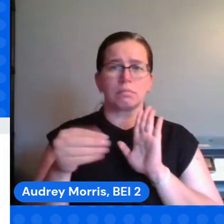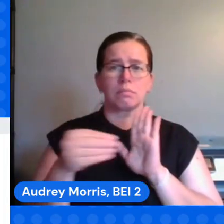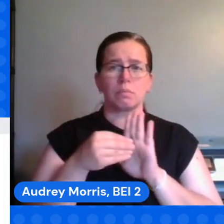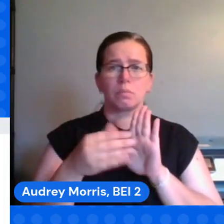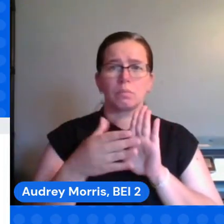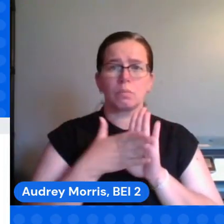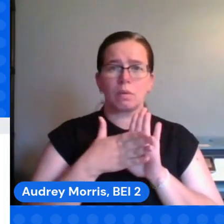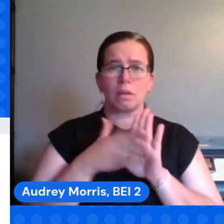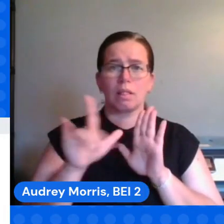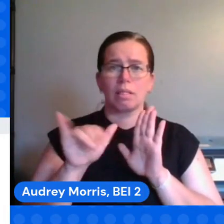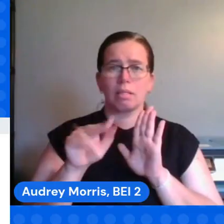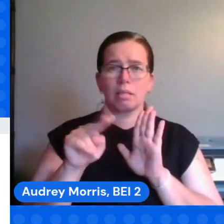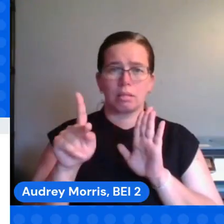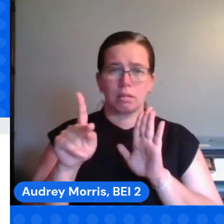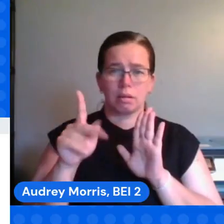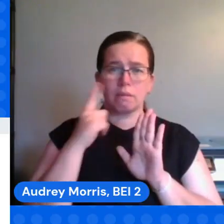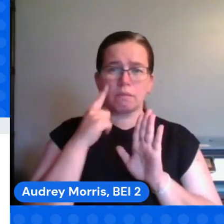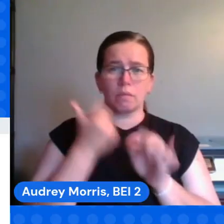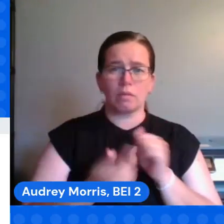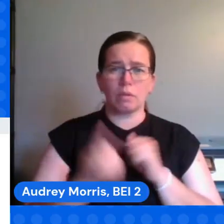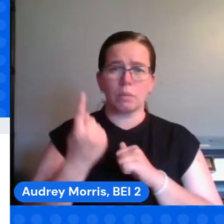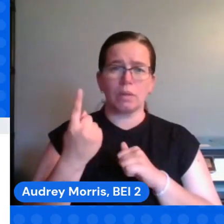chat for everyone.